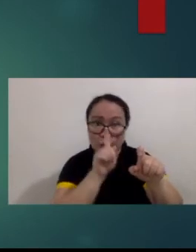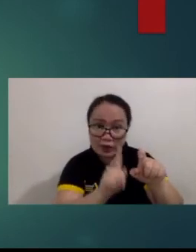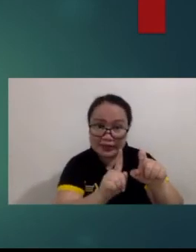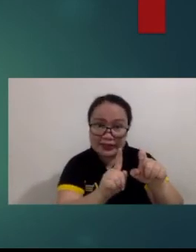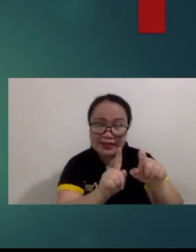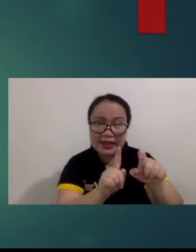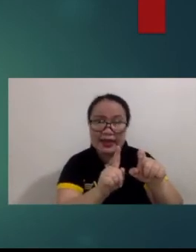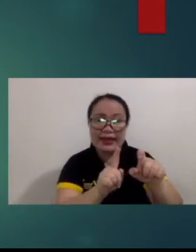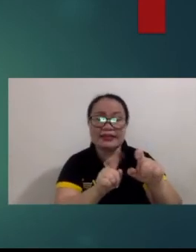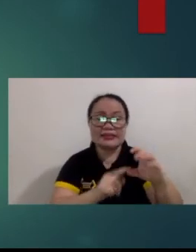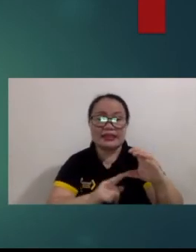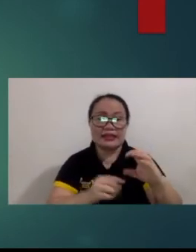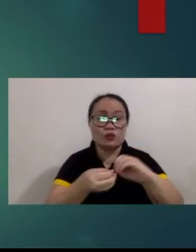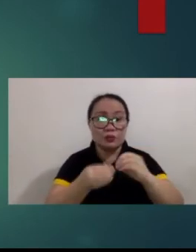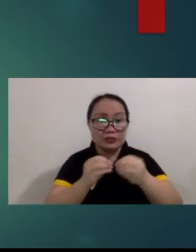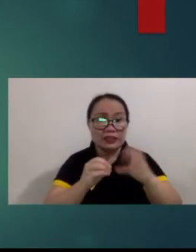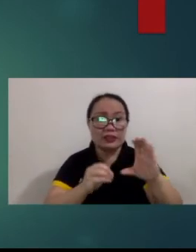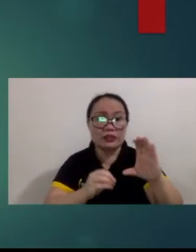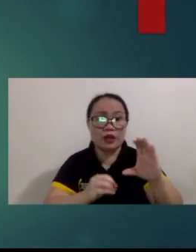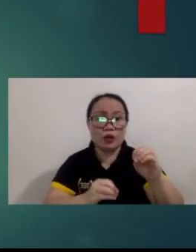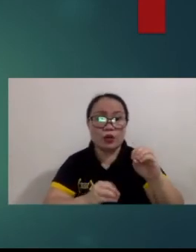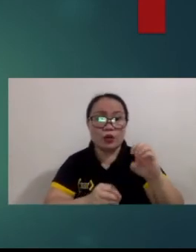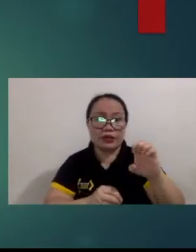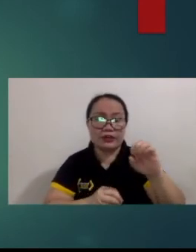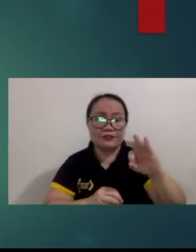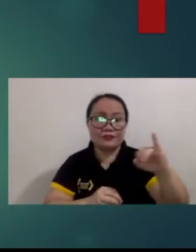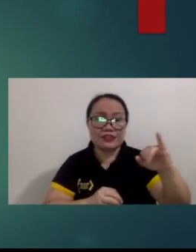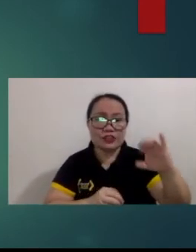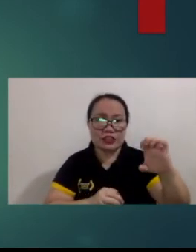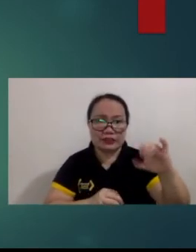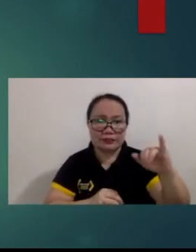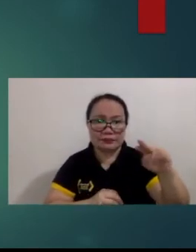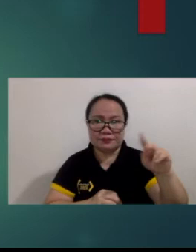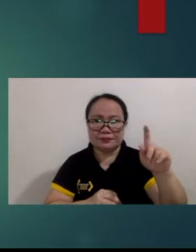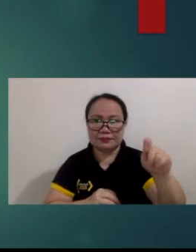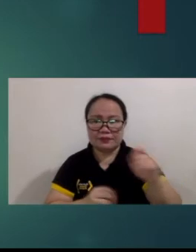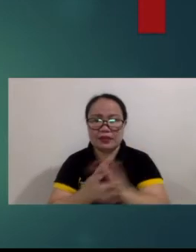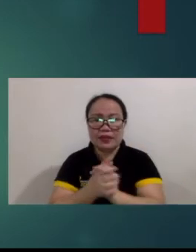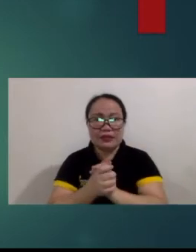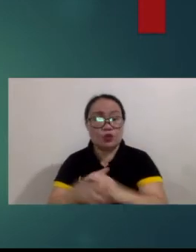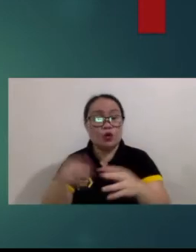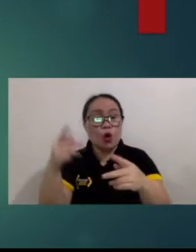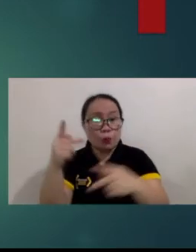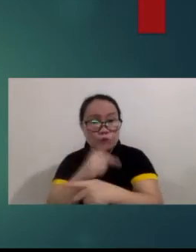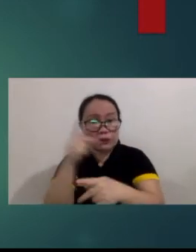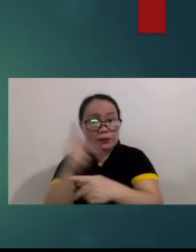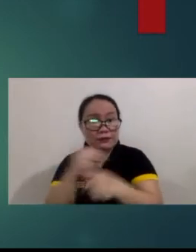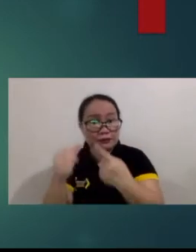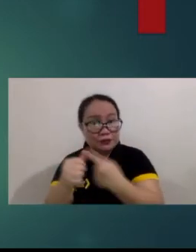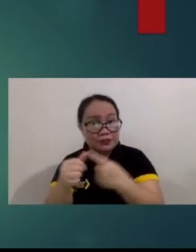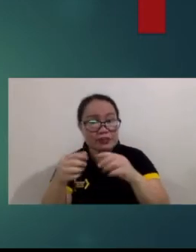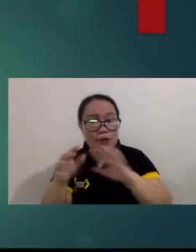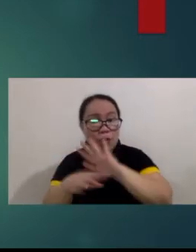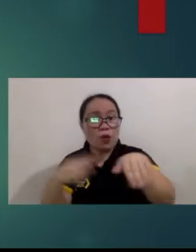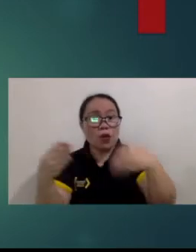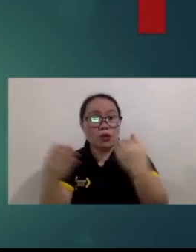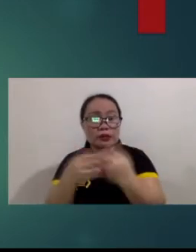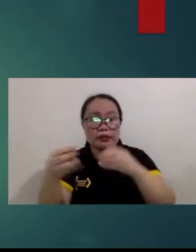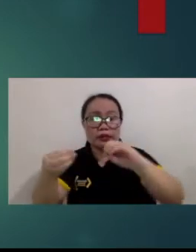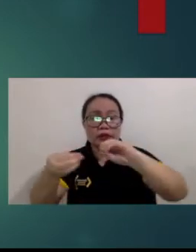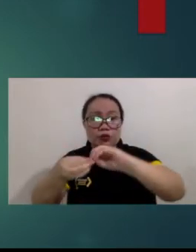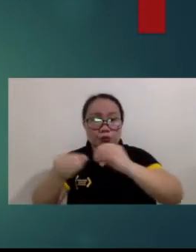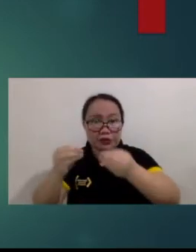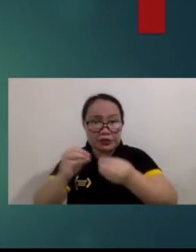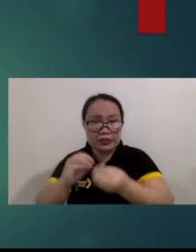has 1 as a numerical coefficient. So multiply first all